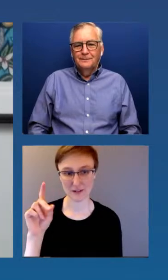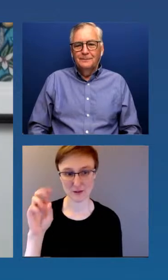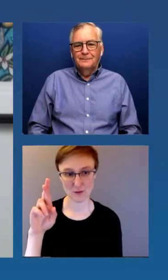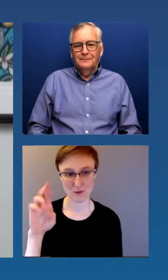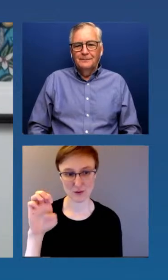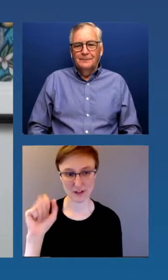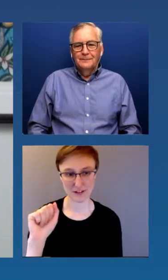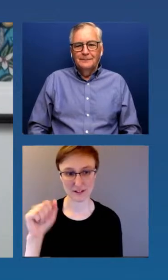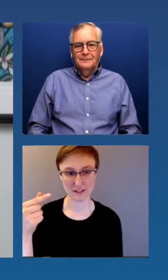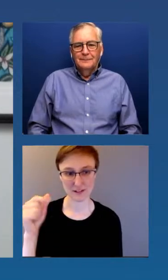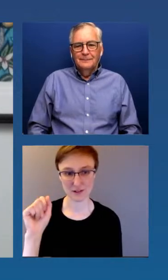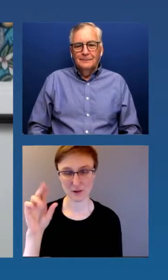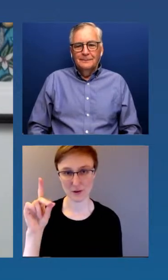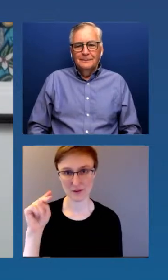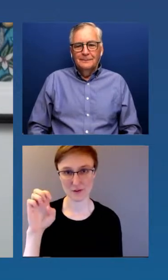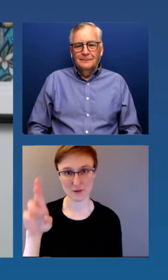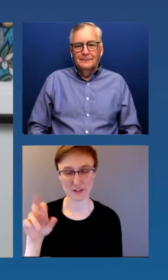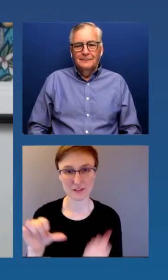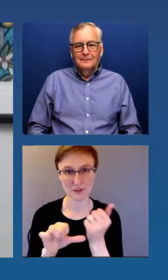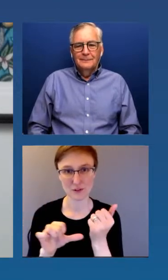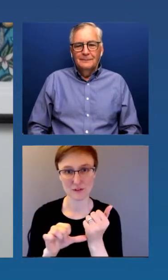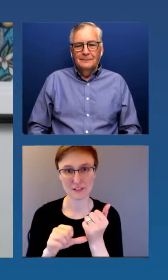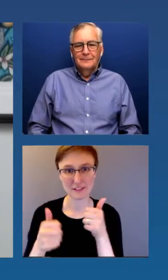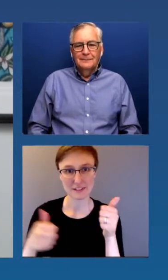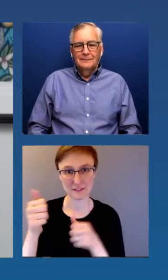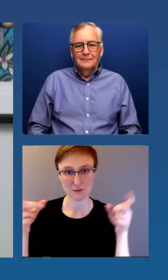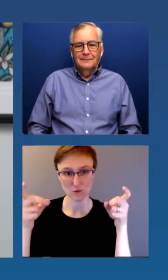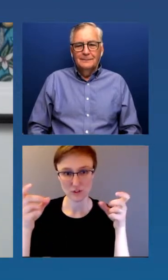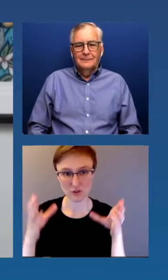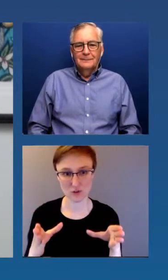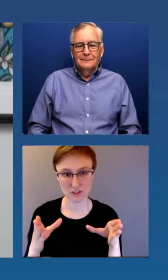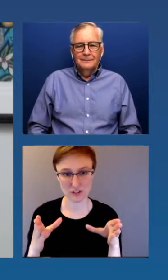Executive Director of Jewish